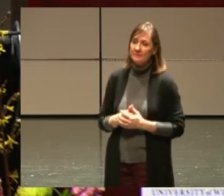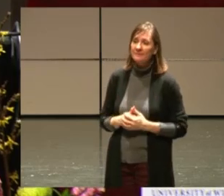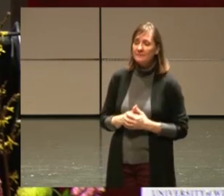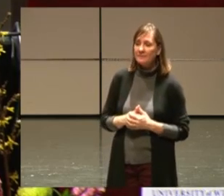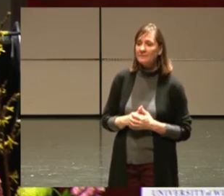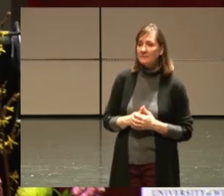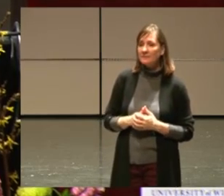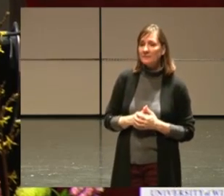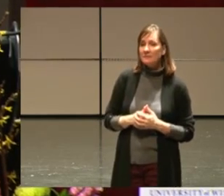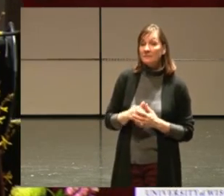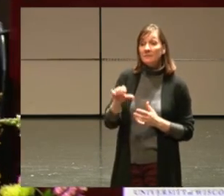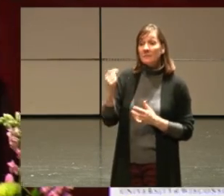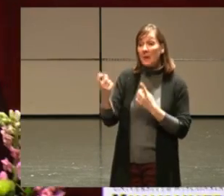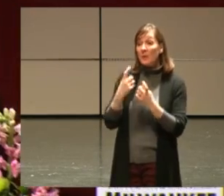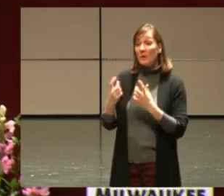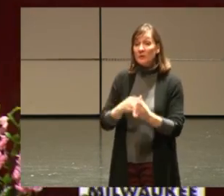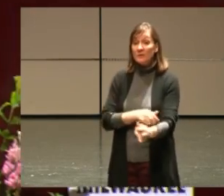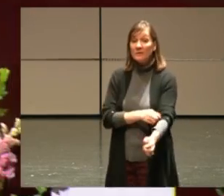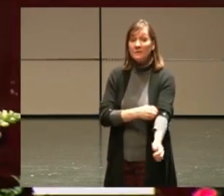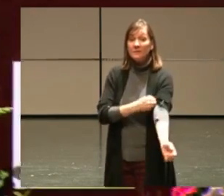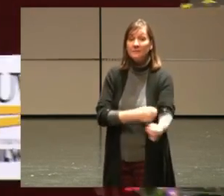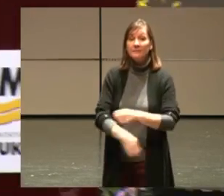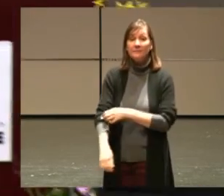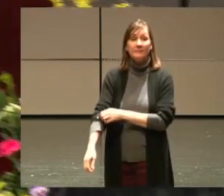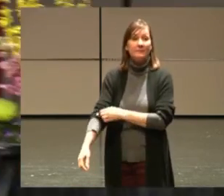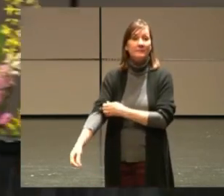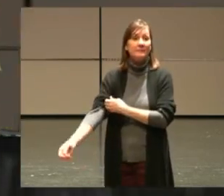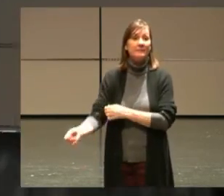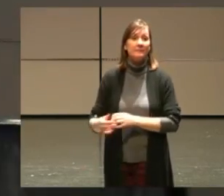Any other questions? Yes, Nick.